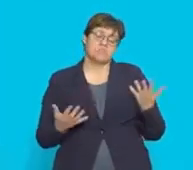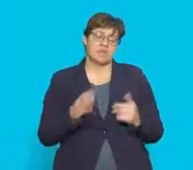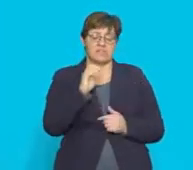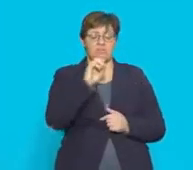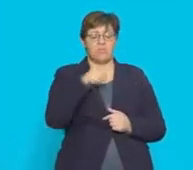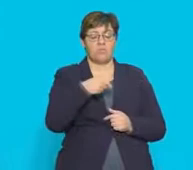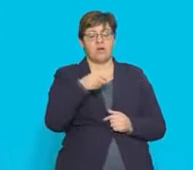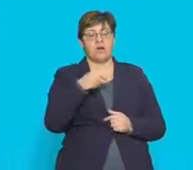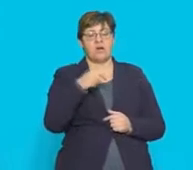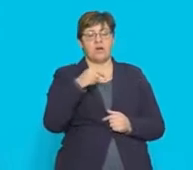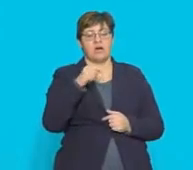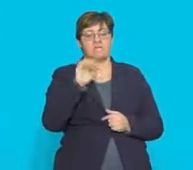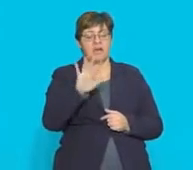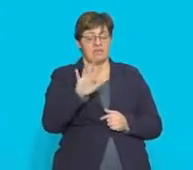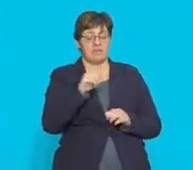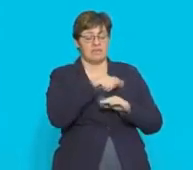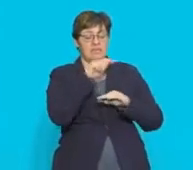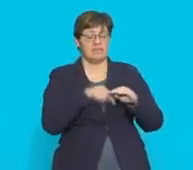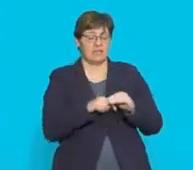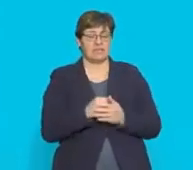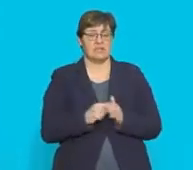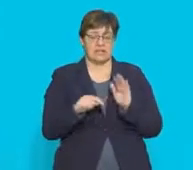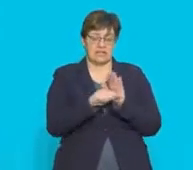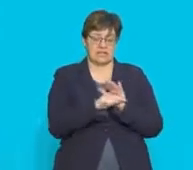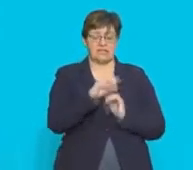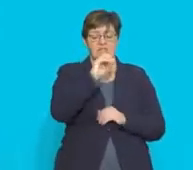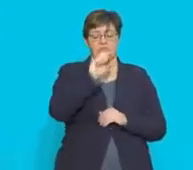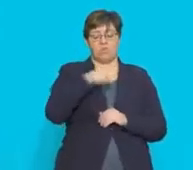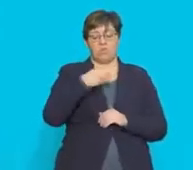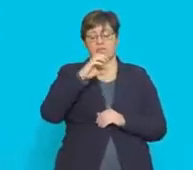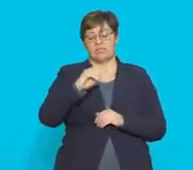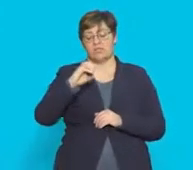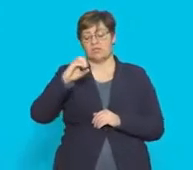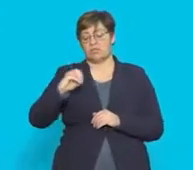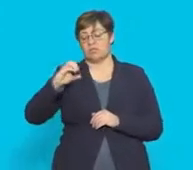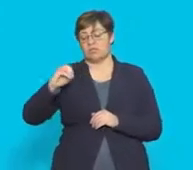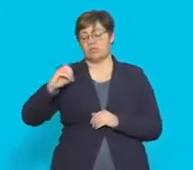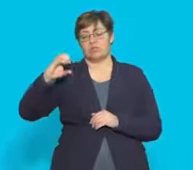say 0,5 divide by negative